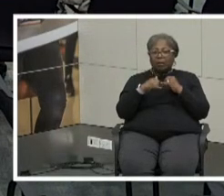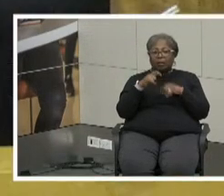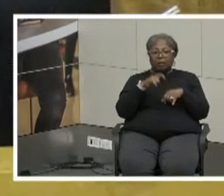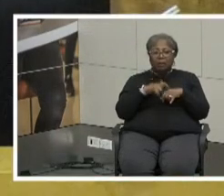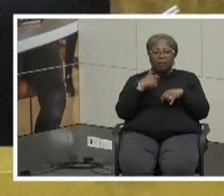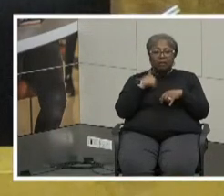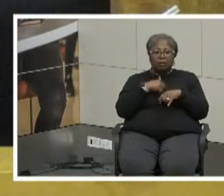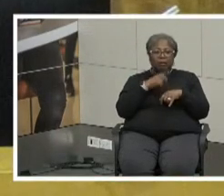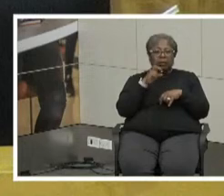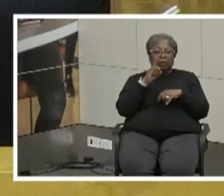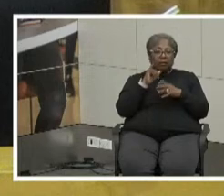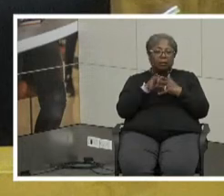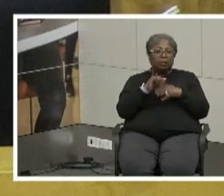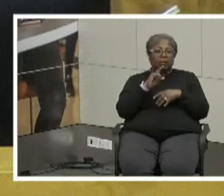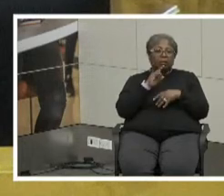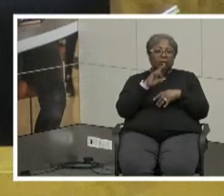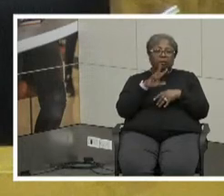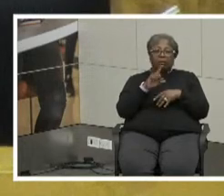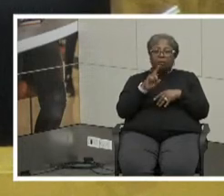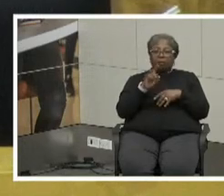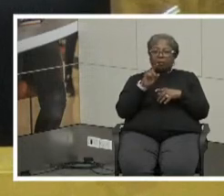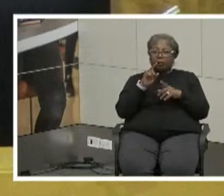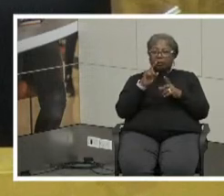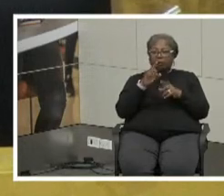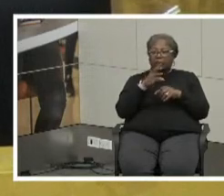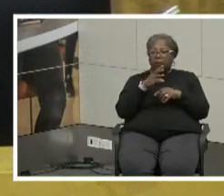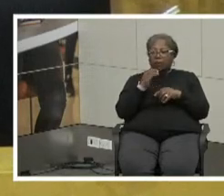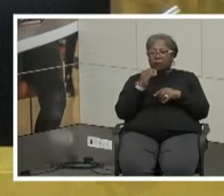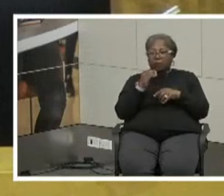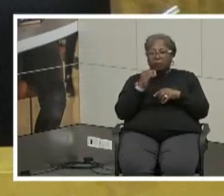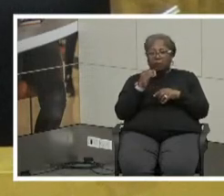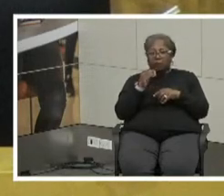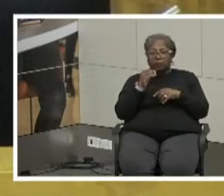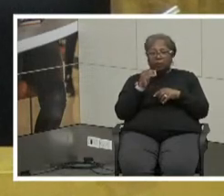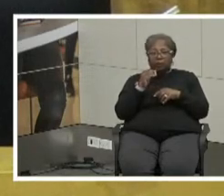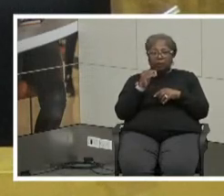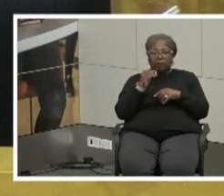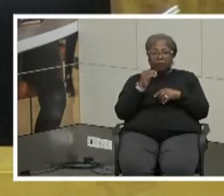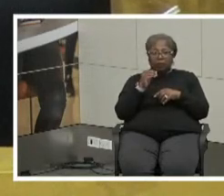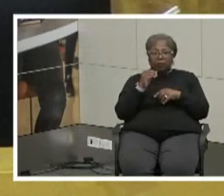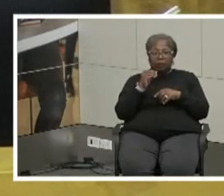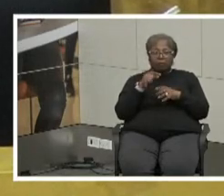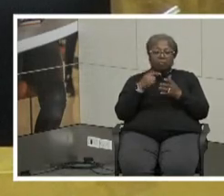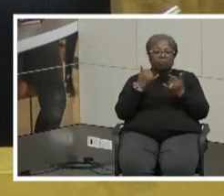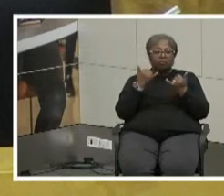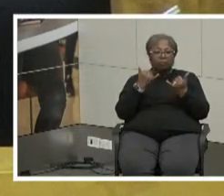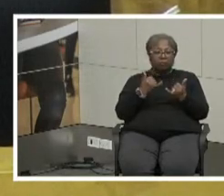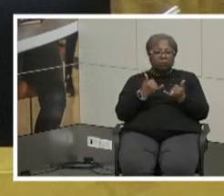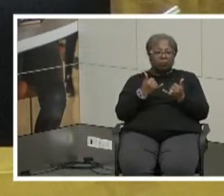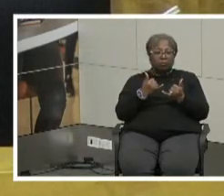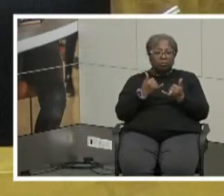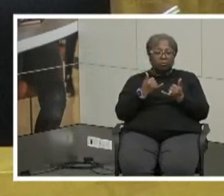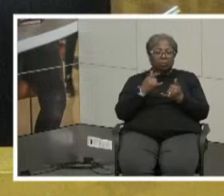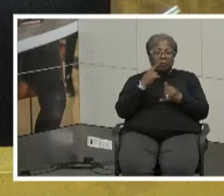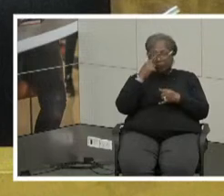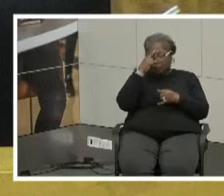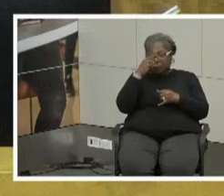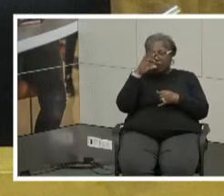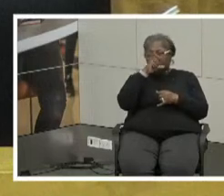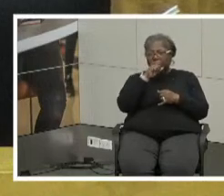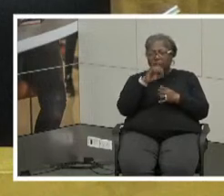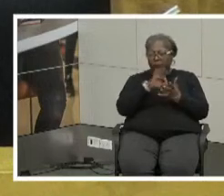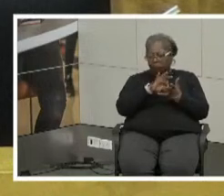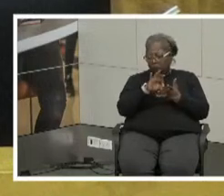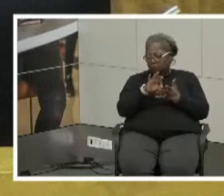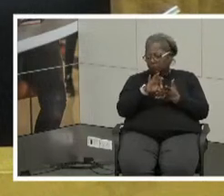we did this we were at a 31 points and um uh this time I believe the estimated score